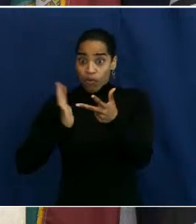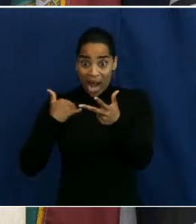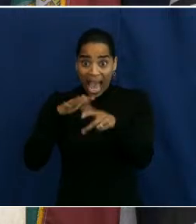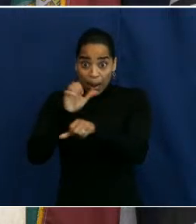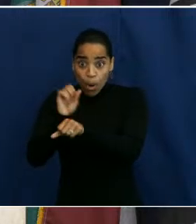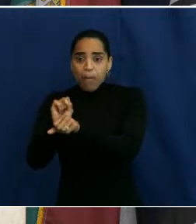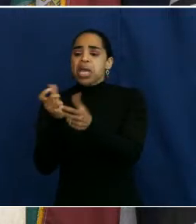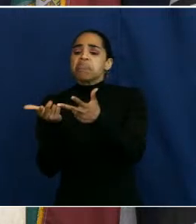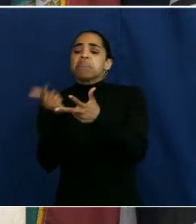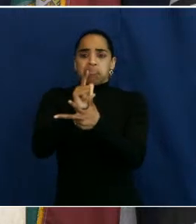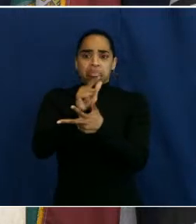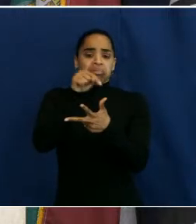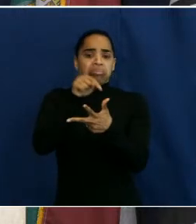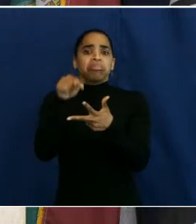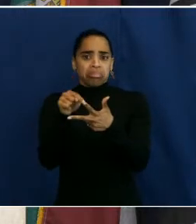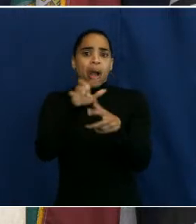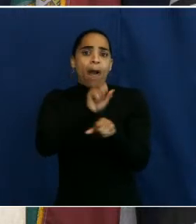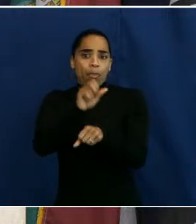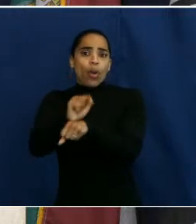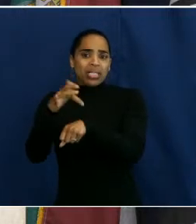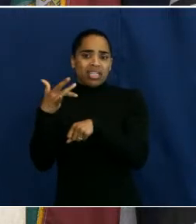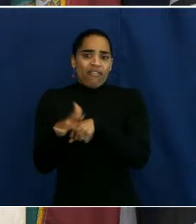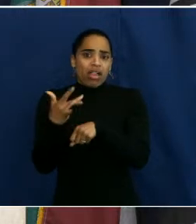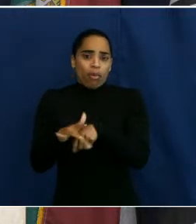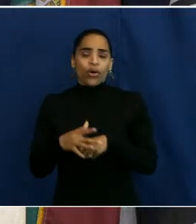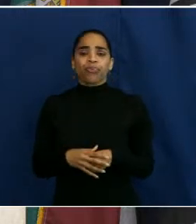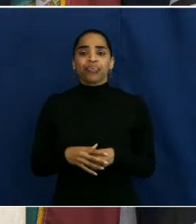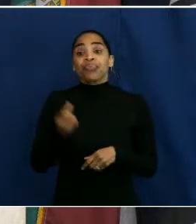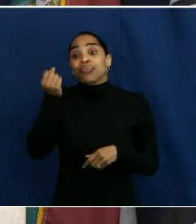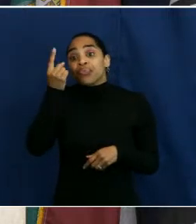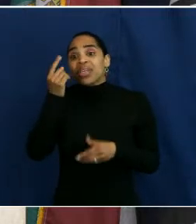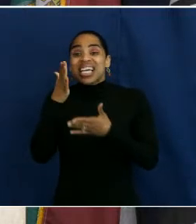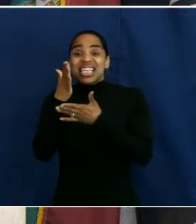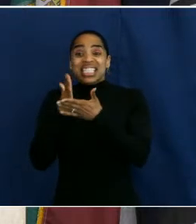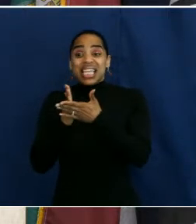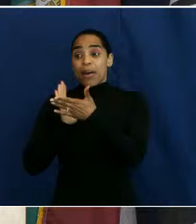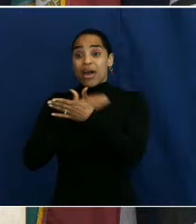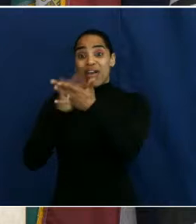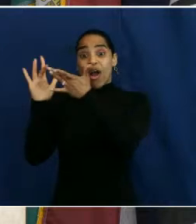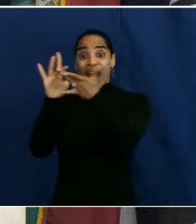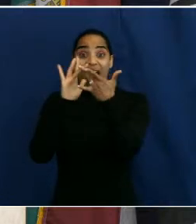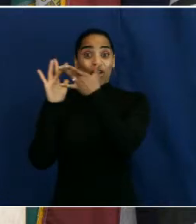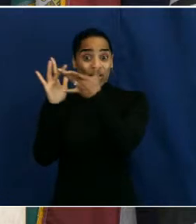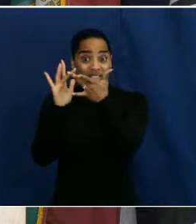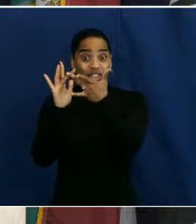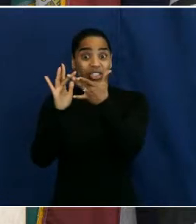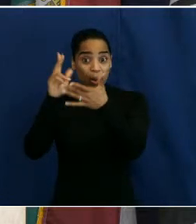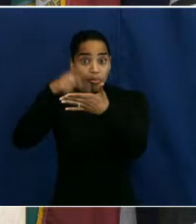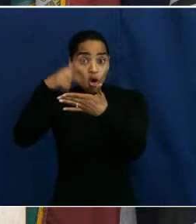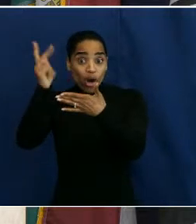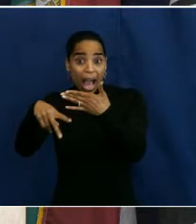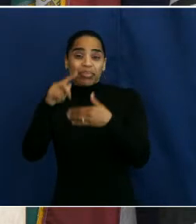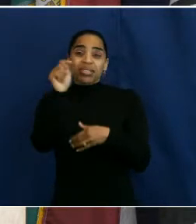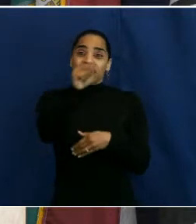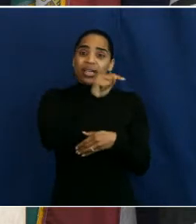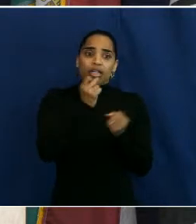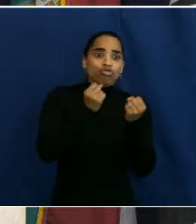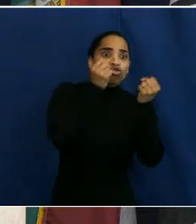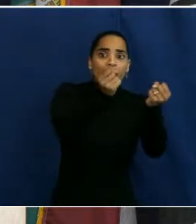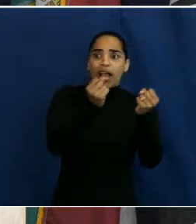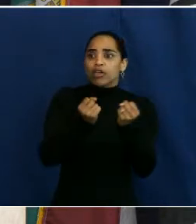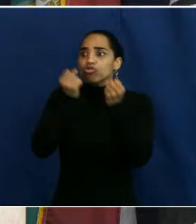J&J vaccine is causing a slight disruption is in some of our outreach programs, our foot pod teams. These are teams that are out that are doing